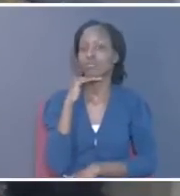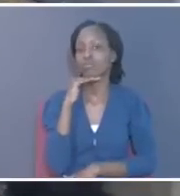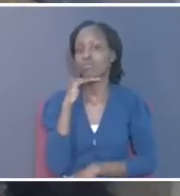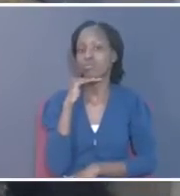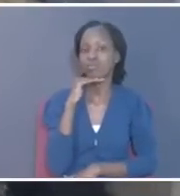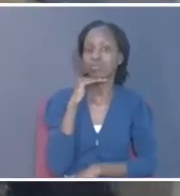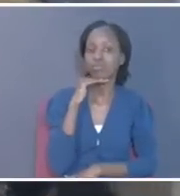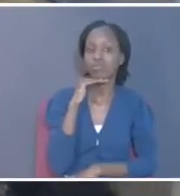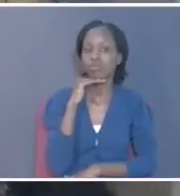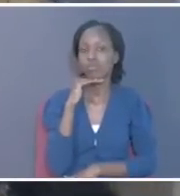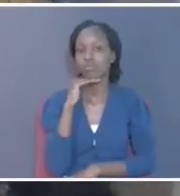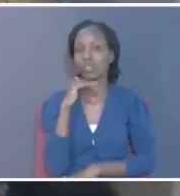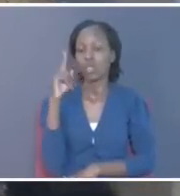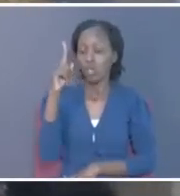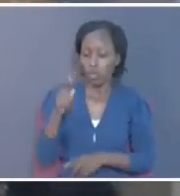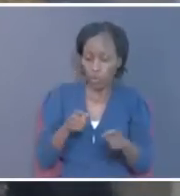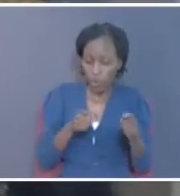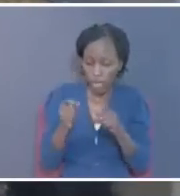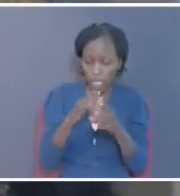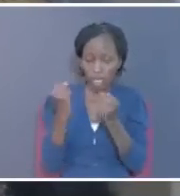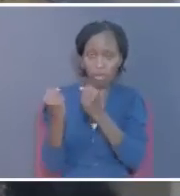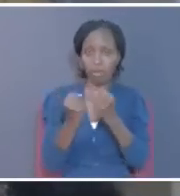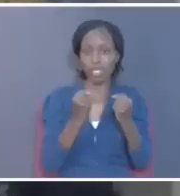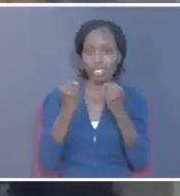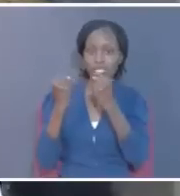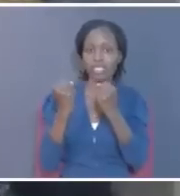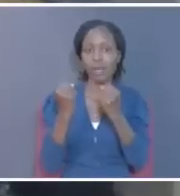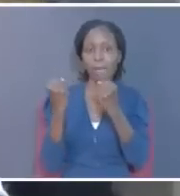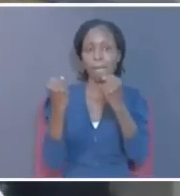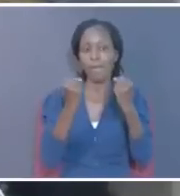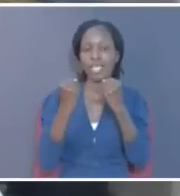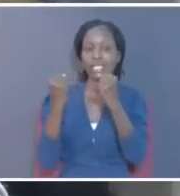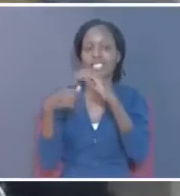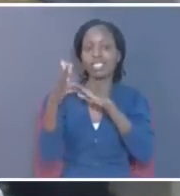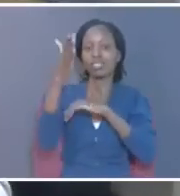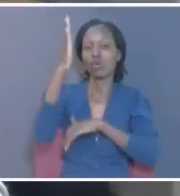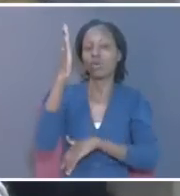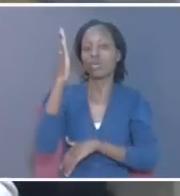Oh, the reign in majesty, mighty God.